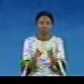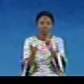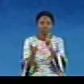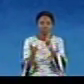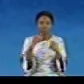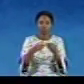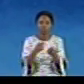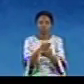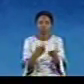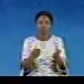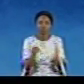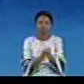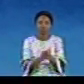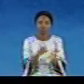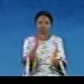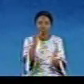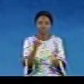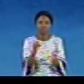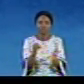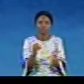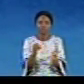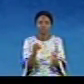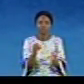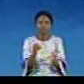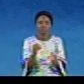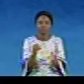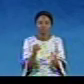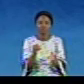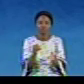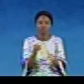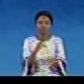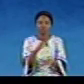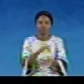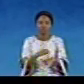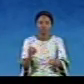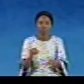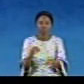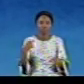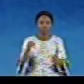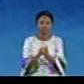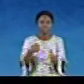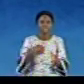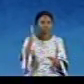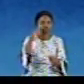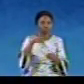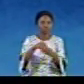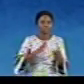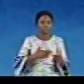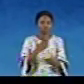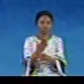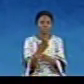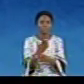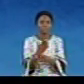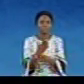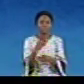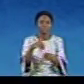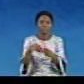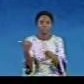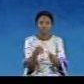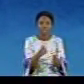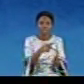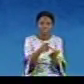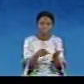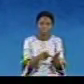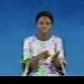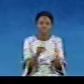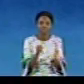life today will be the final day and he said we should put our uh our hands in any in any angle because when the